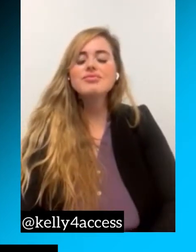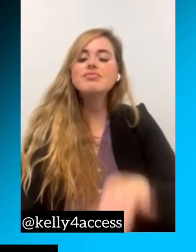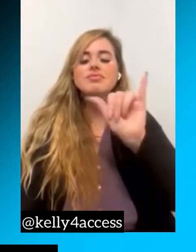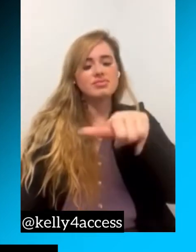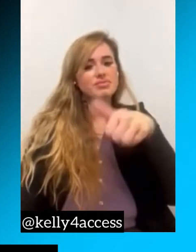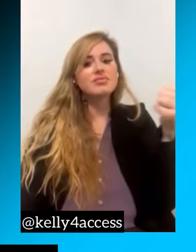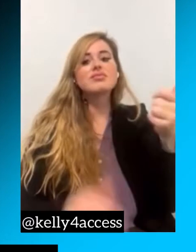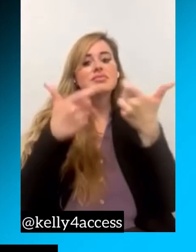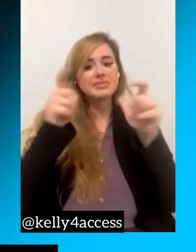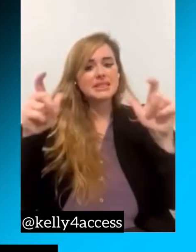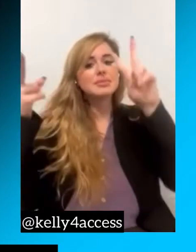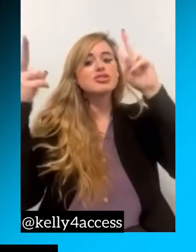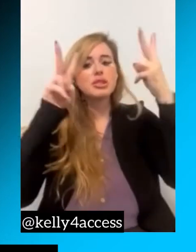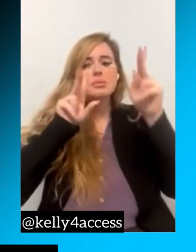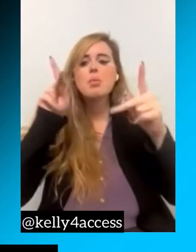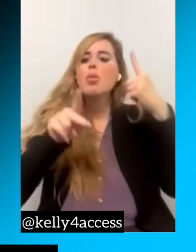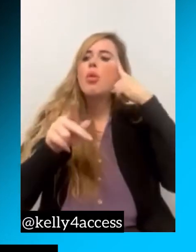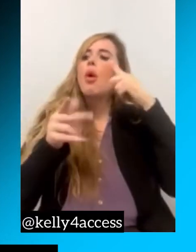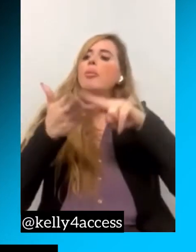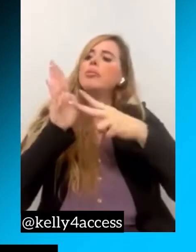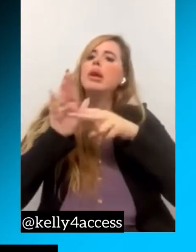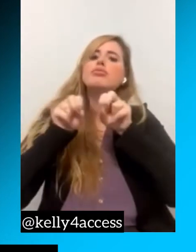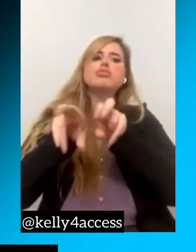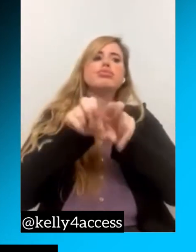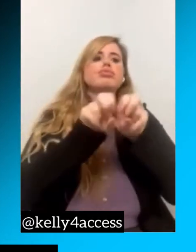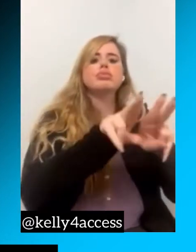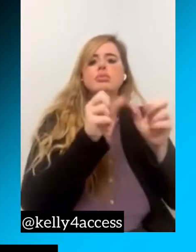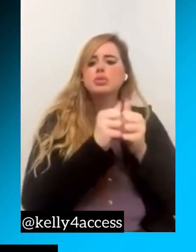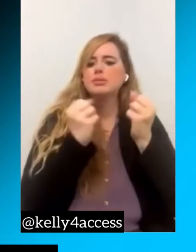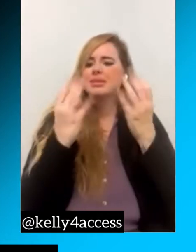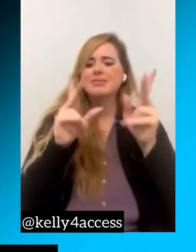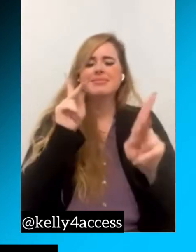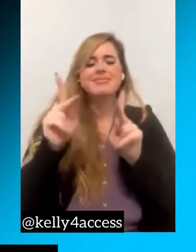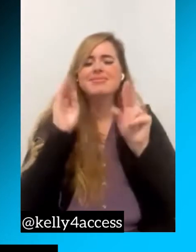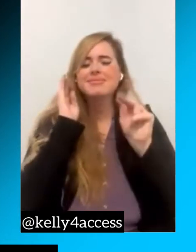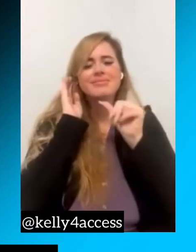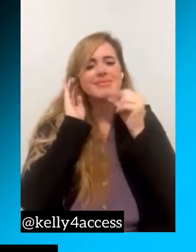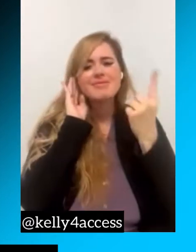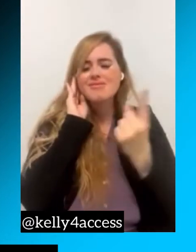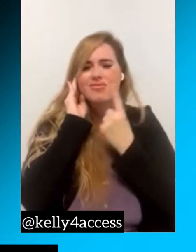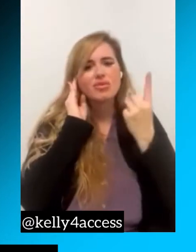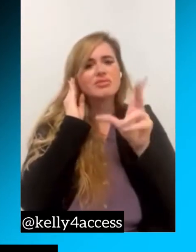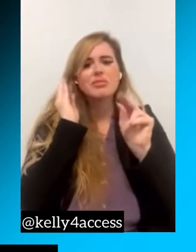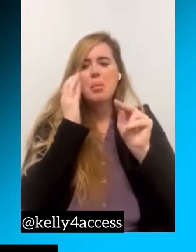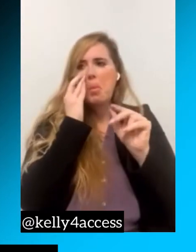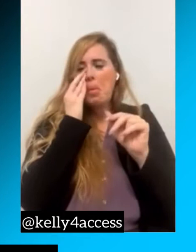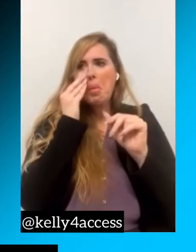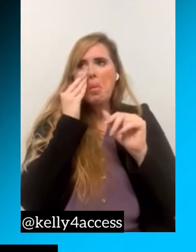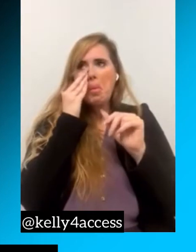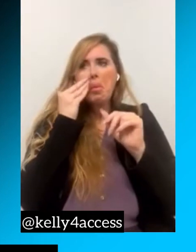misconception. Kind of tying that in with